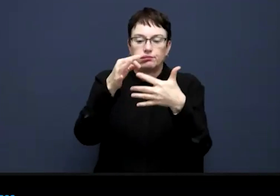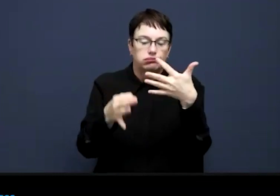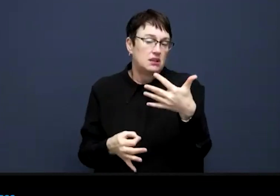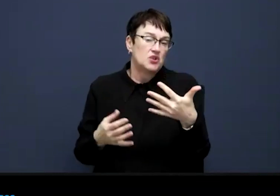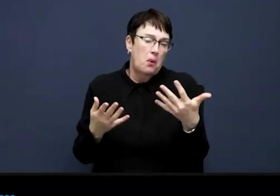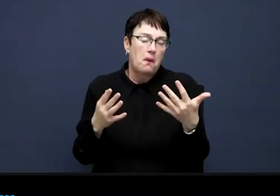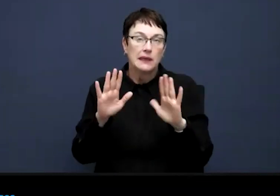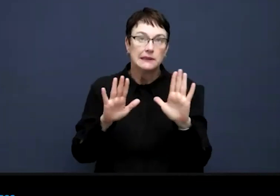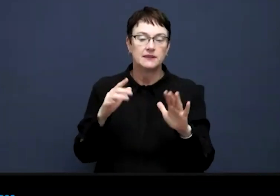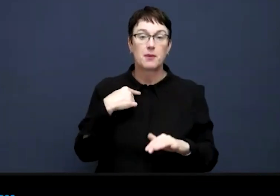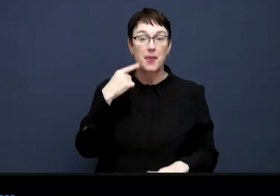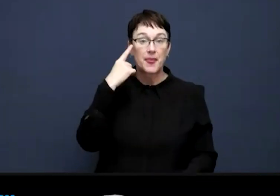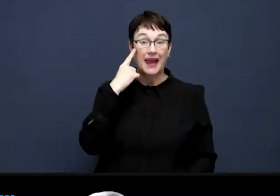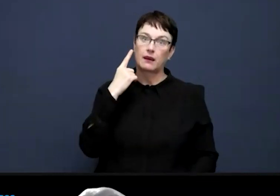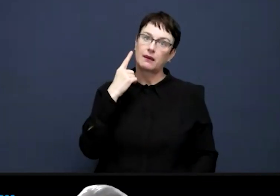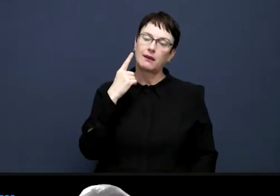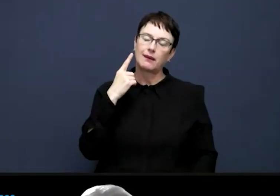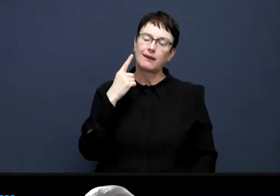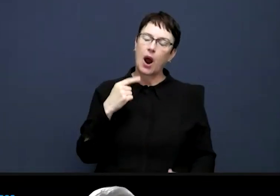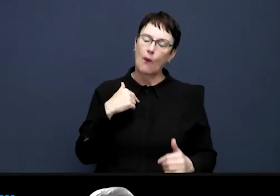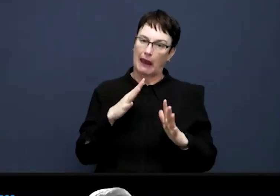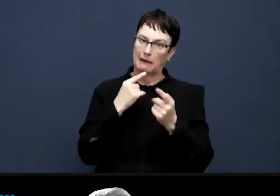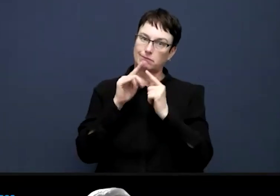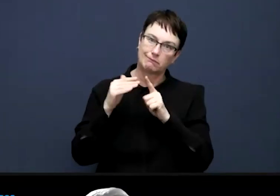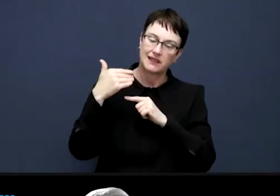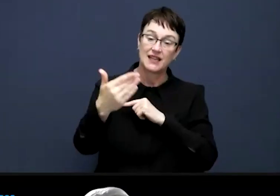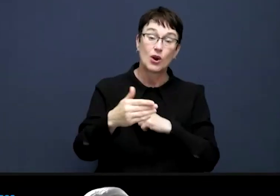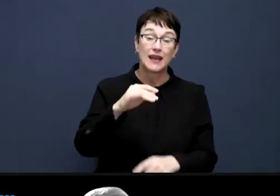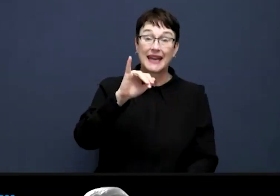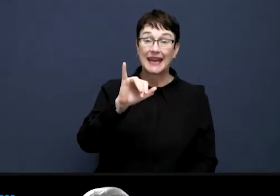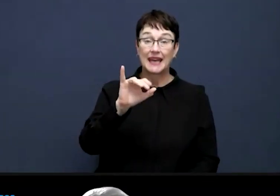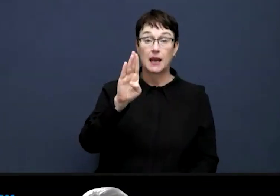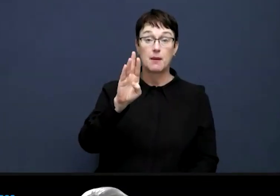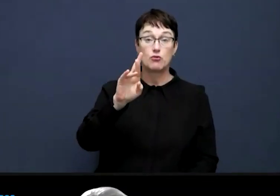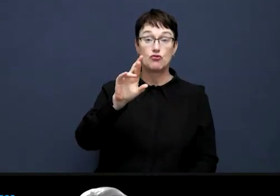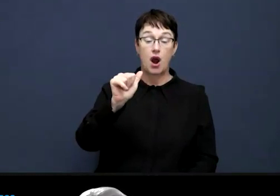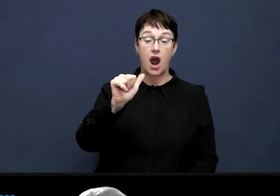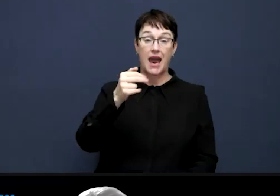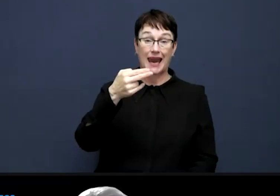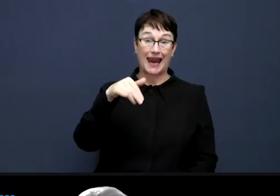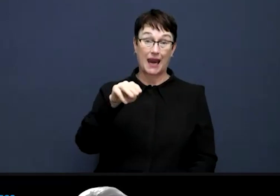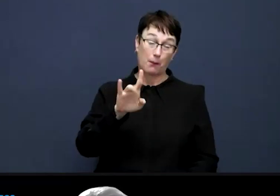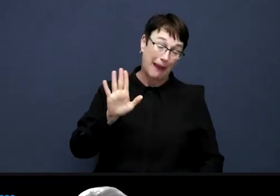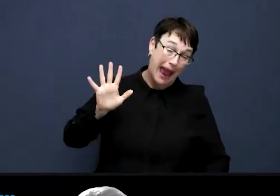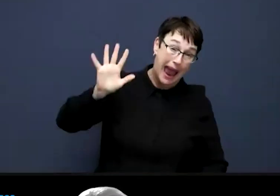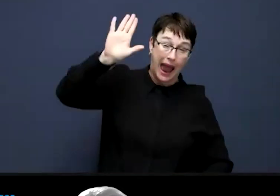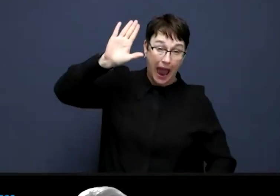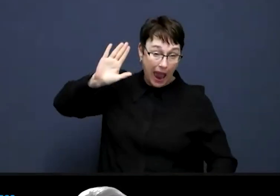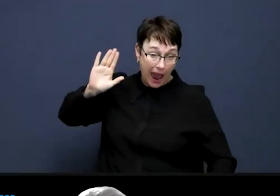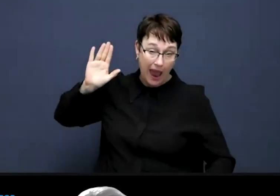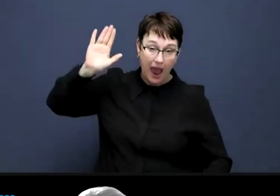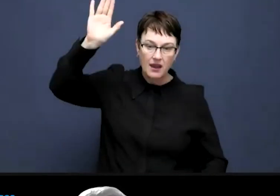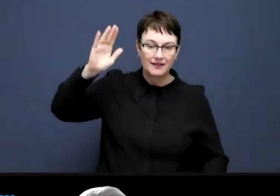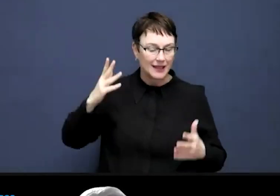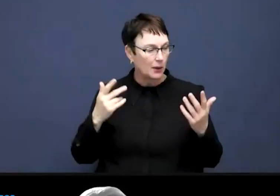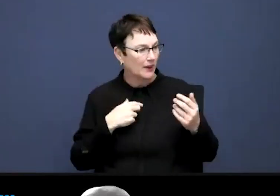Ibrahim is waving very beautifully, so even I can see him. It's a very. I did not know how to do it